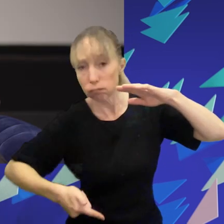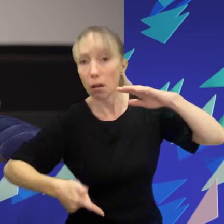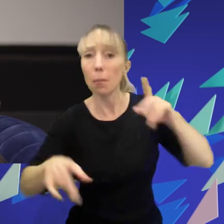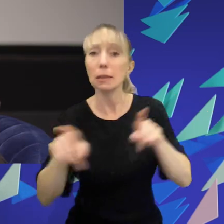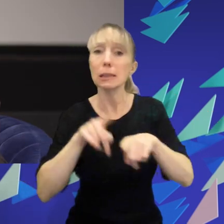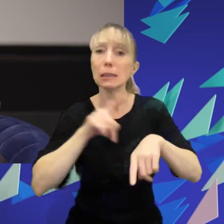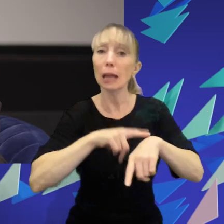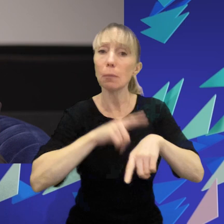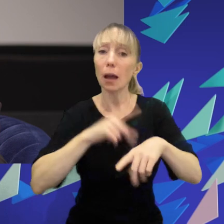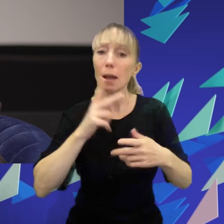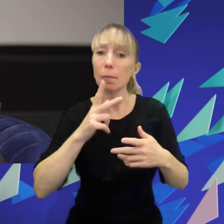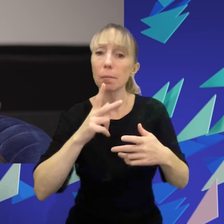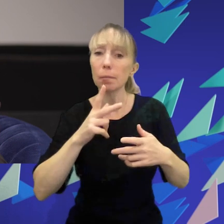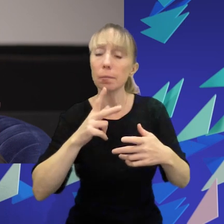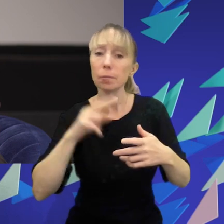see